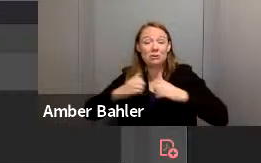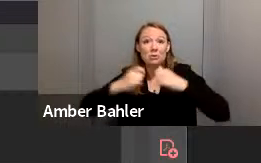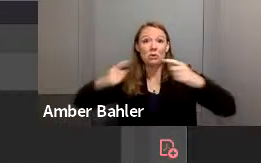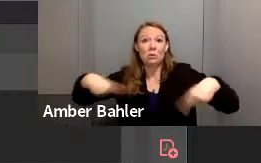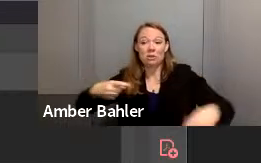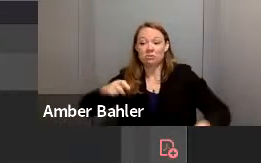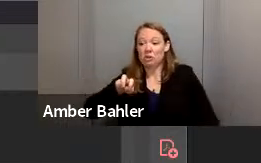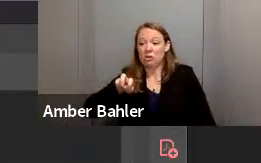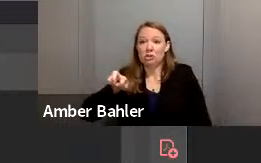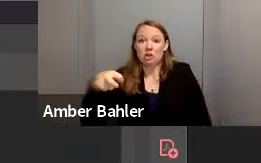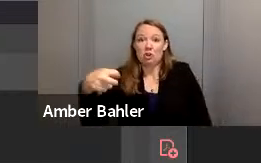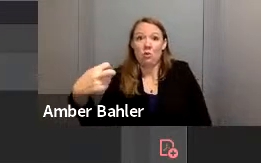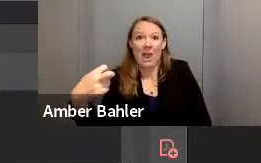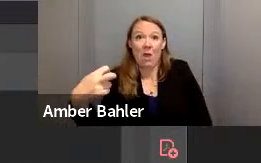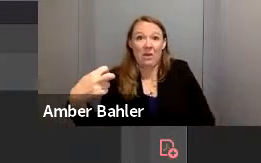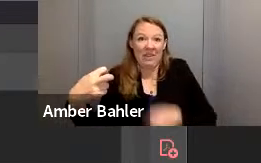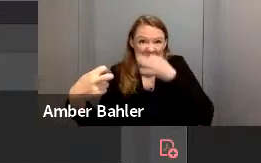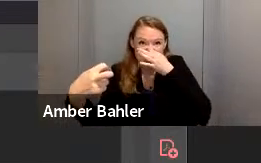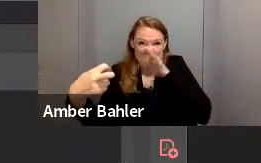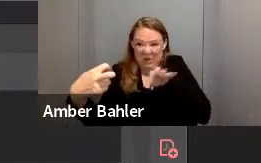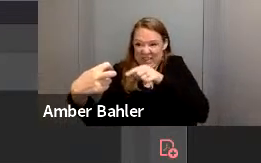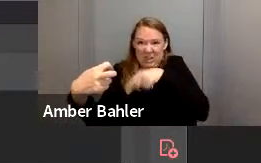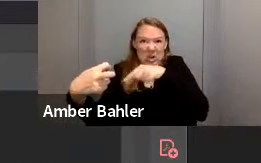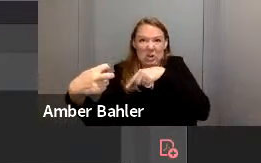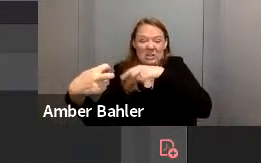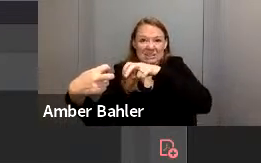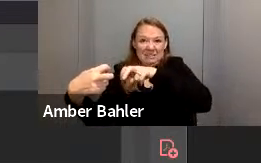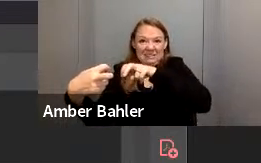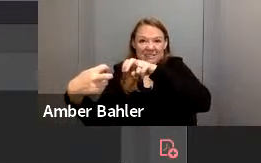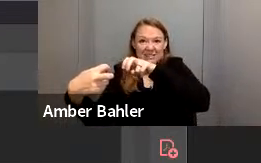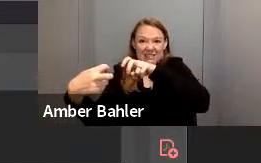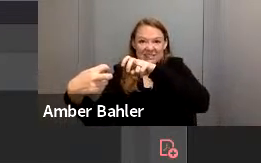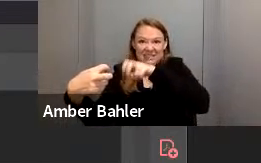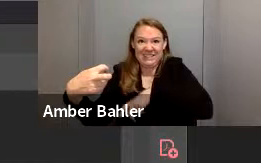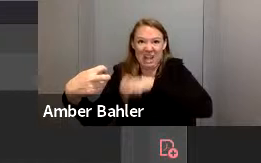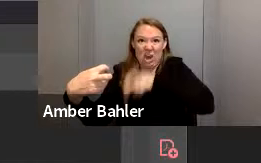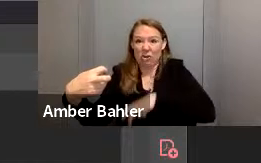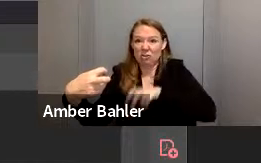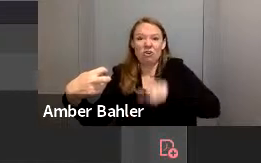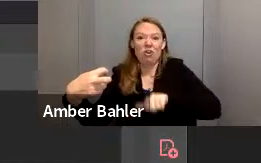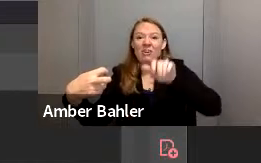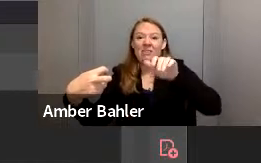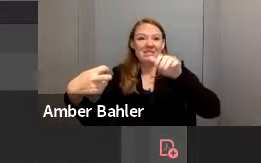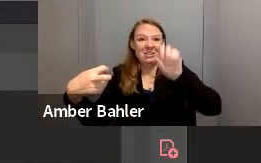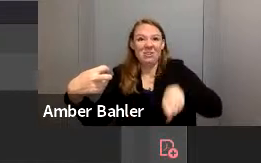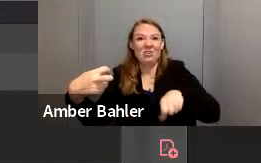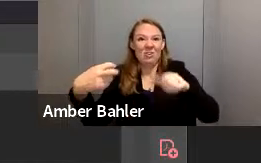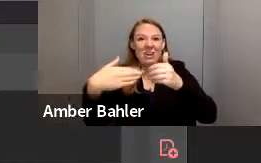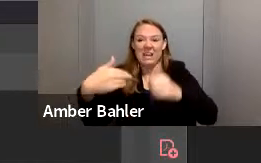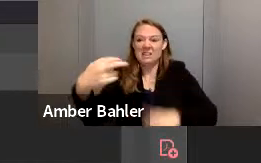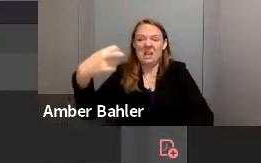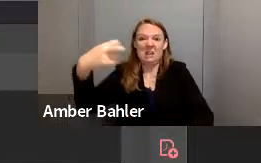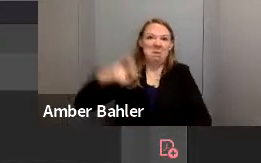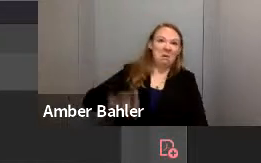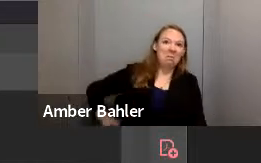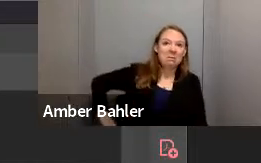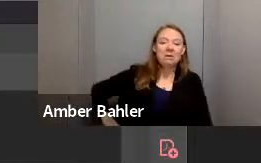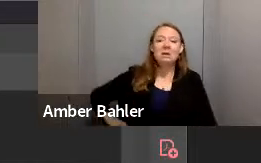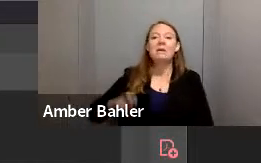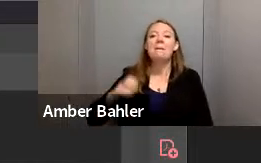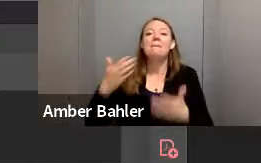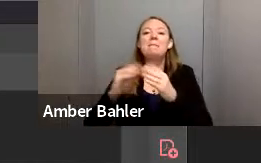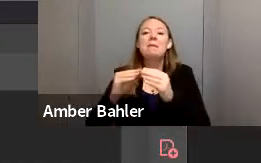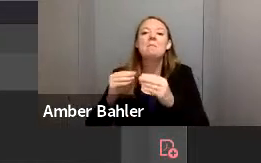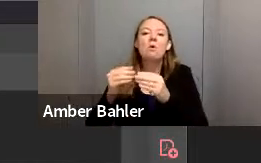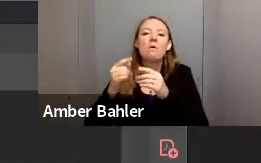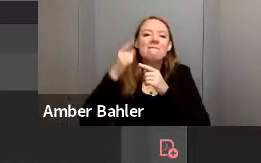could, it just increases the risk of going down the stairs. So maybe further away and maybe in the center of the